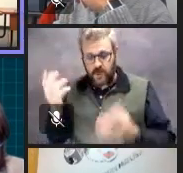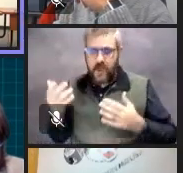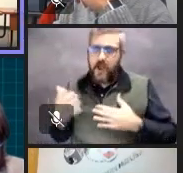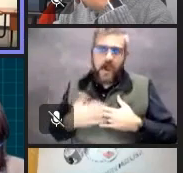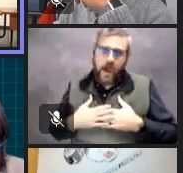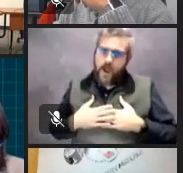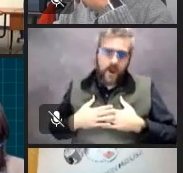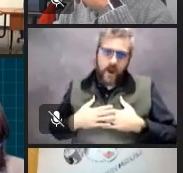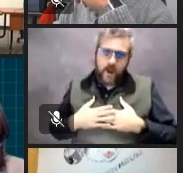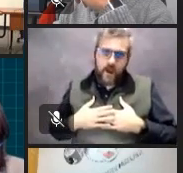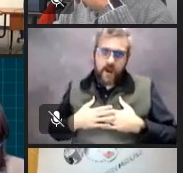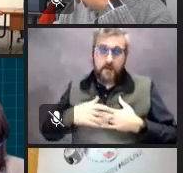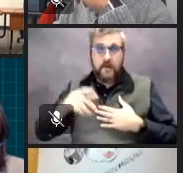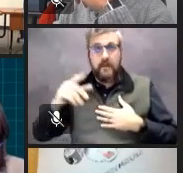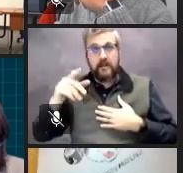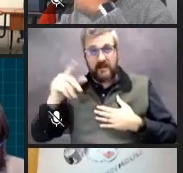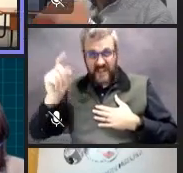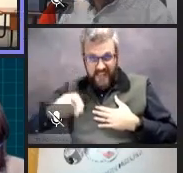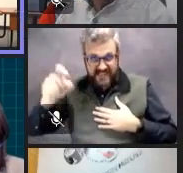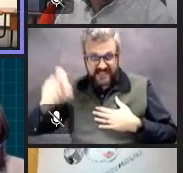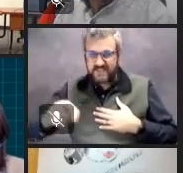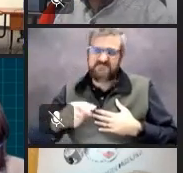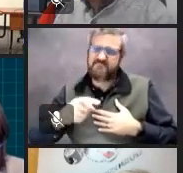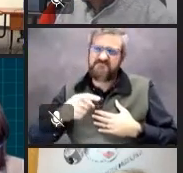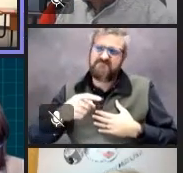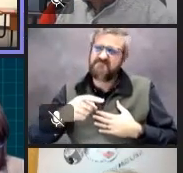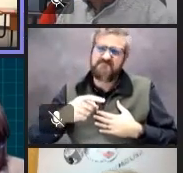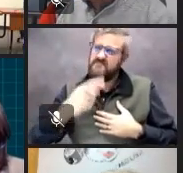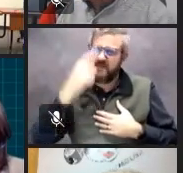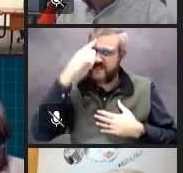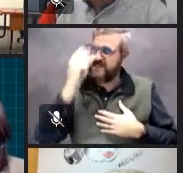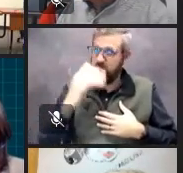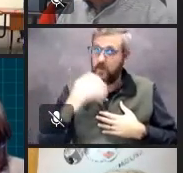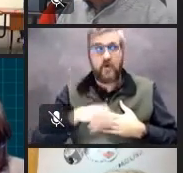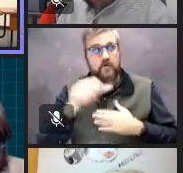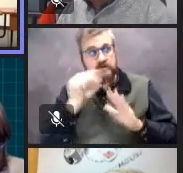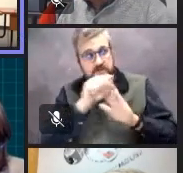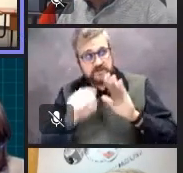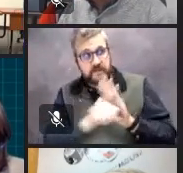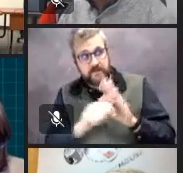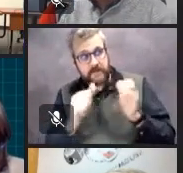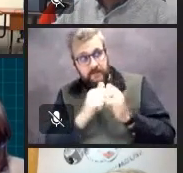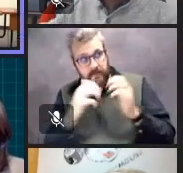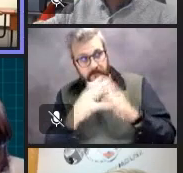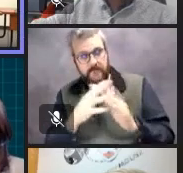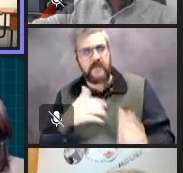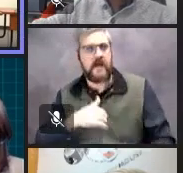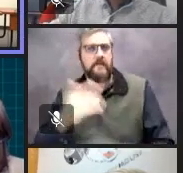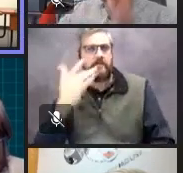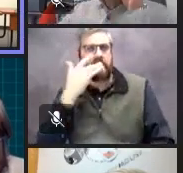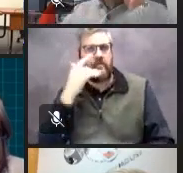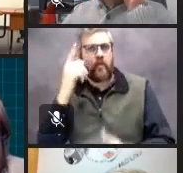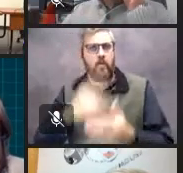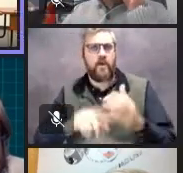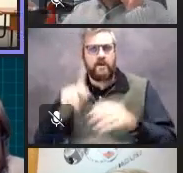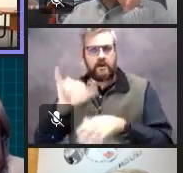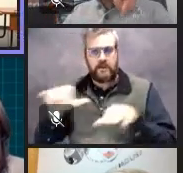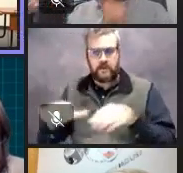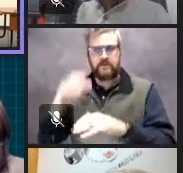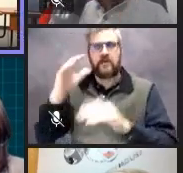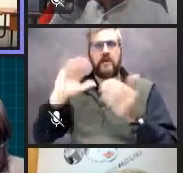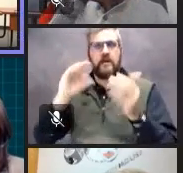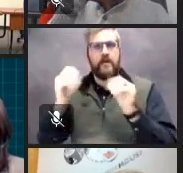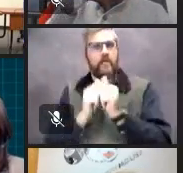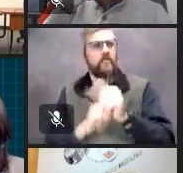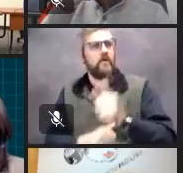it was necessary, but if we look at what other states have implemented, I would much prefer what Kentucky has on this compared to